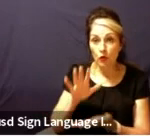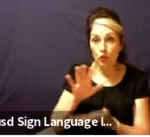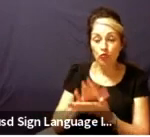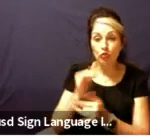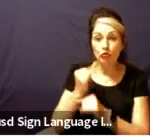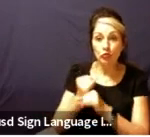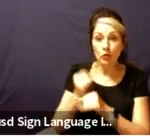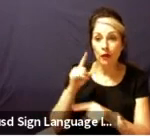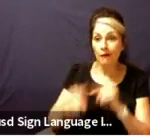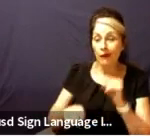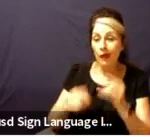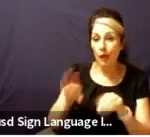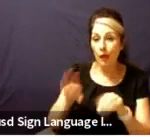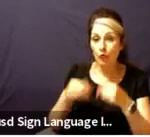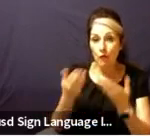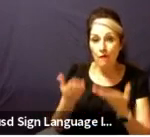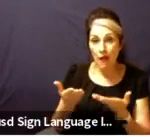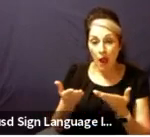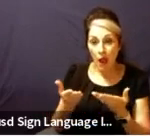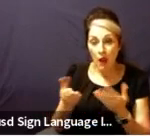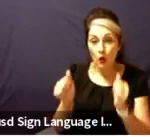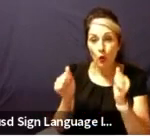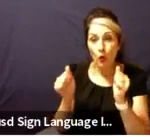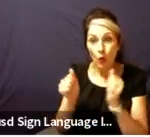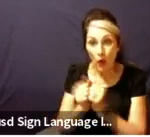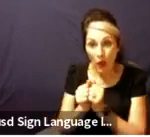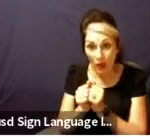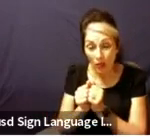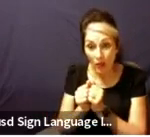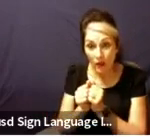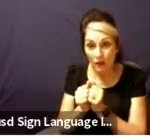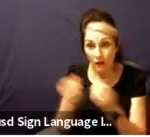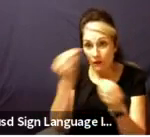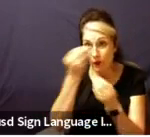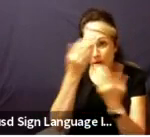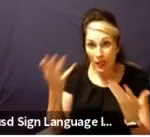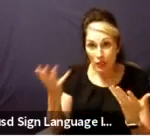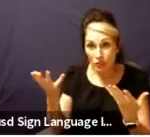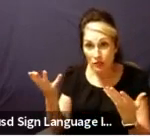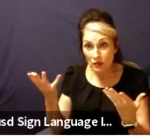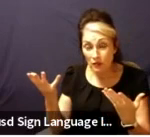could not provide her with information.